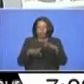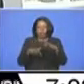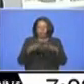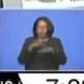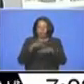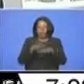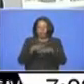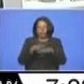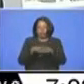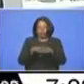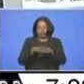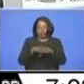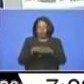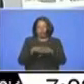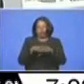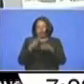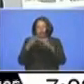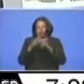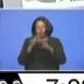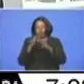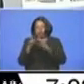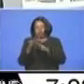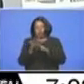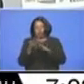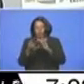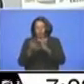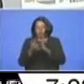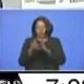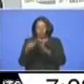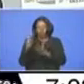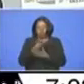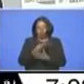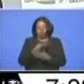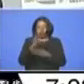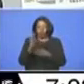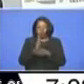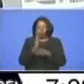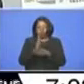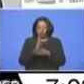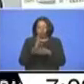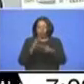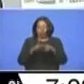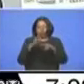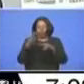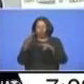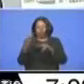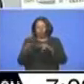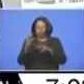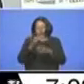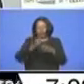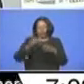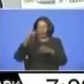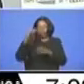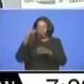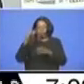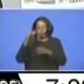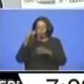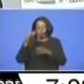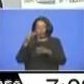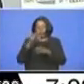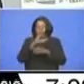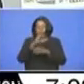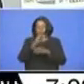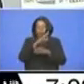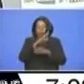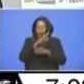avoid irreversible climate disruption, and that we must reduce emissions by 45% by 2030 and achieve carbon